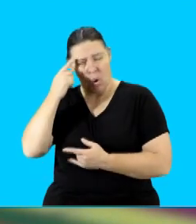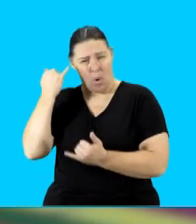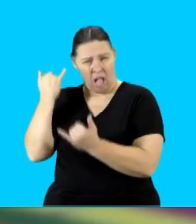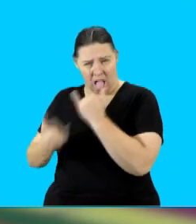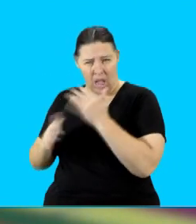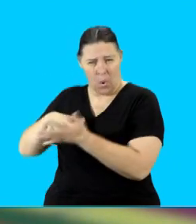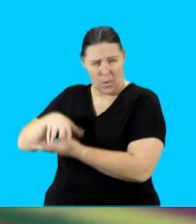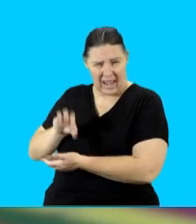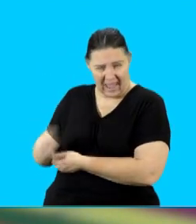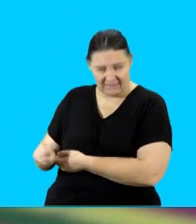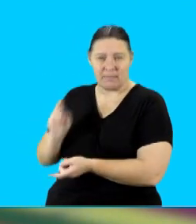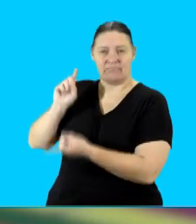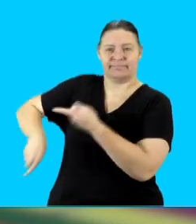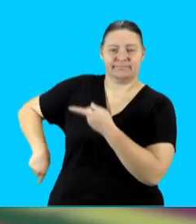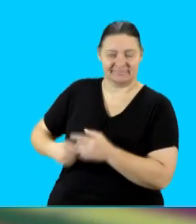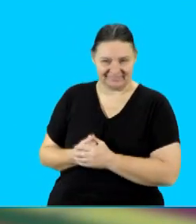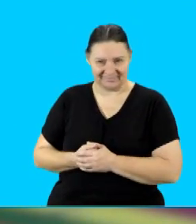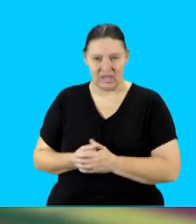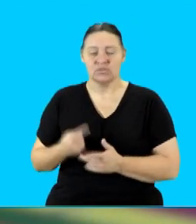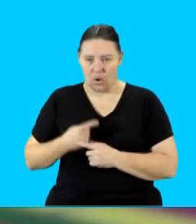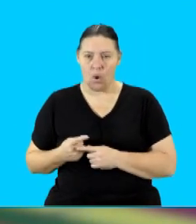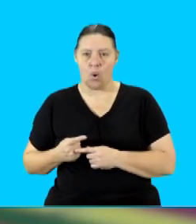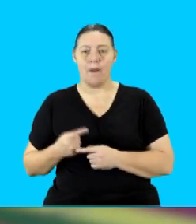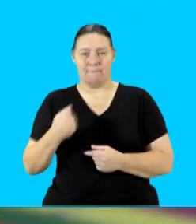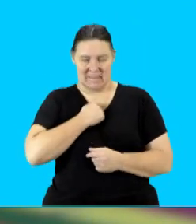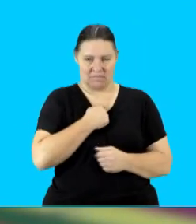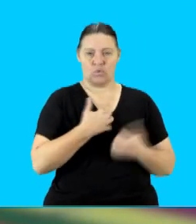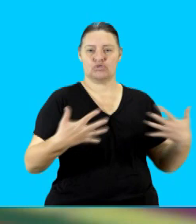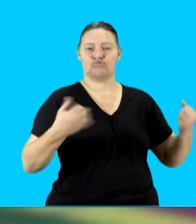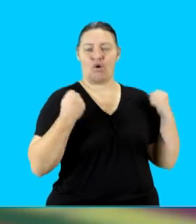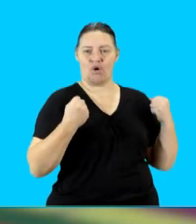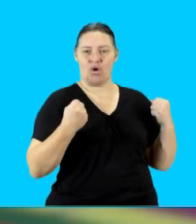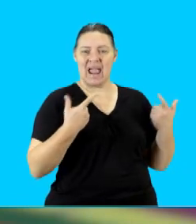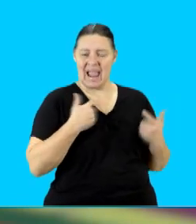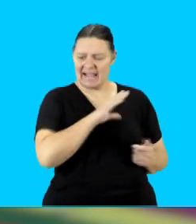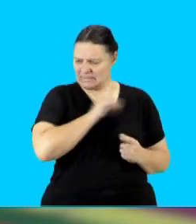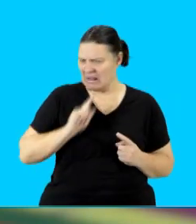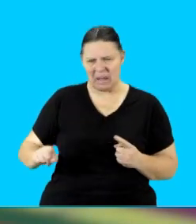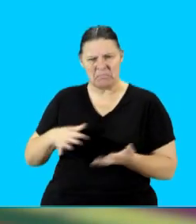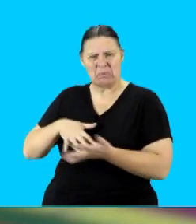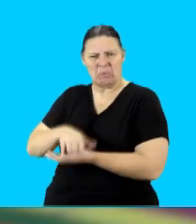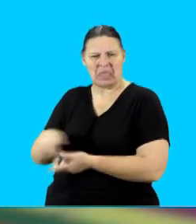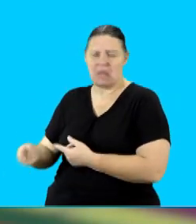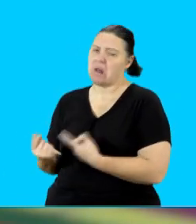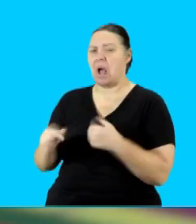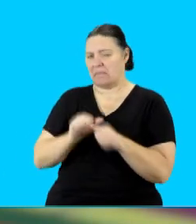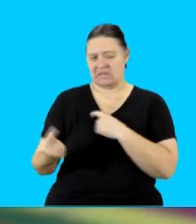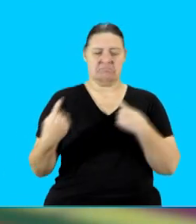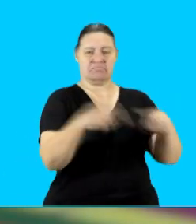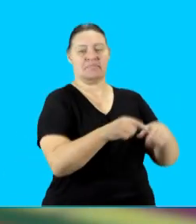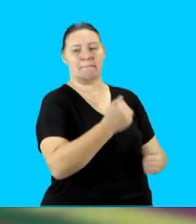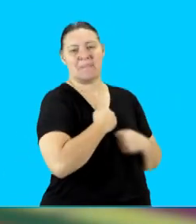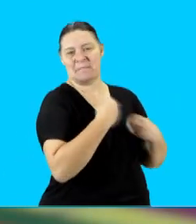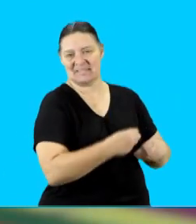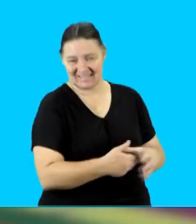To capitalize on the competitors' weaknesses, making them to become our strength so that we are able to win more customers